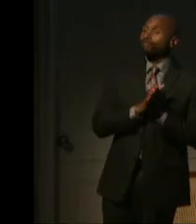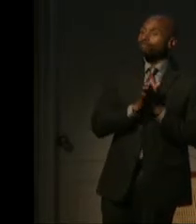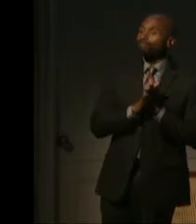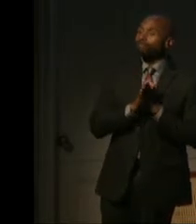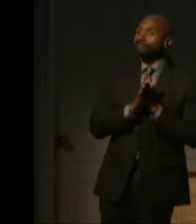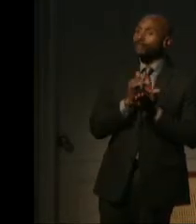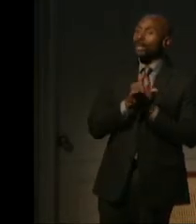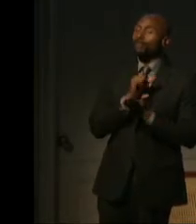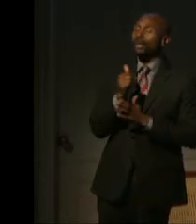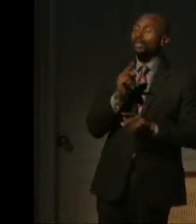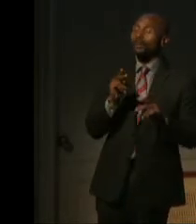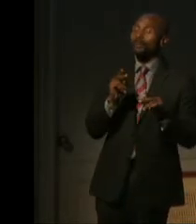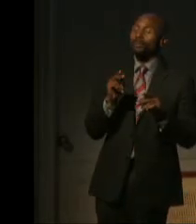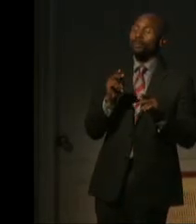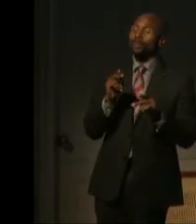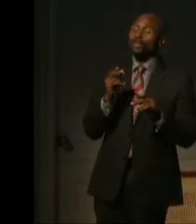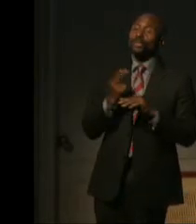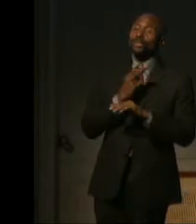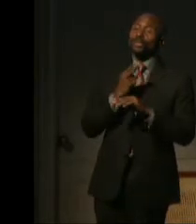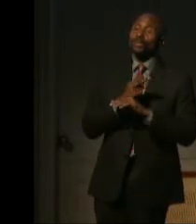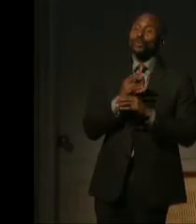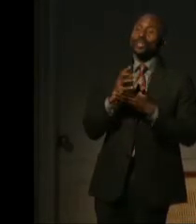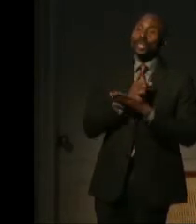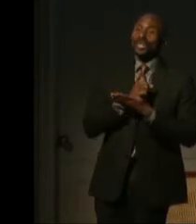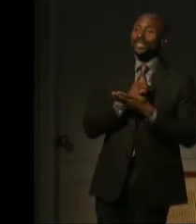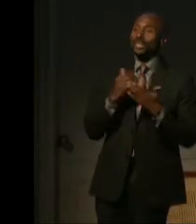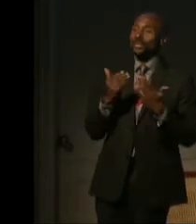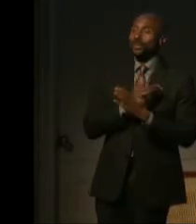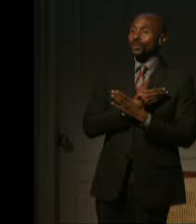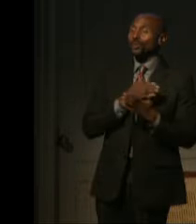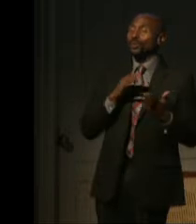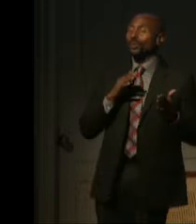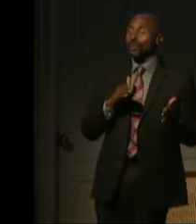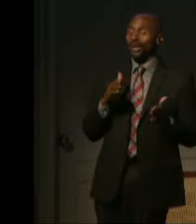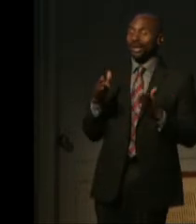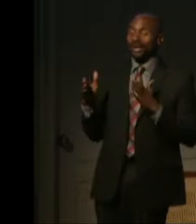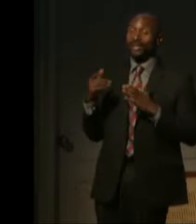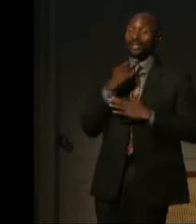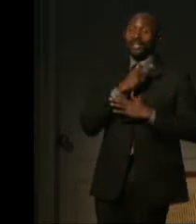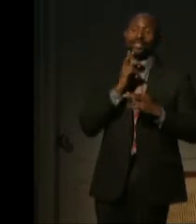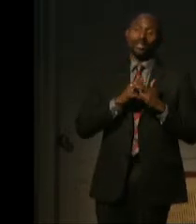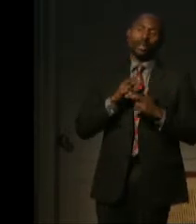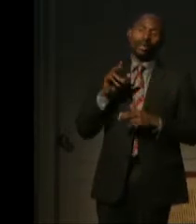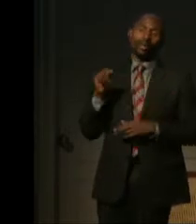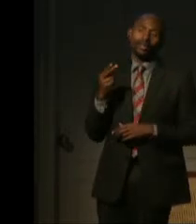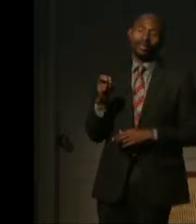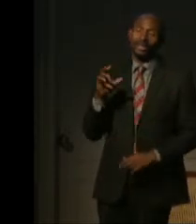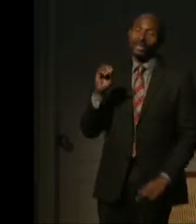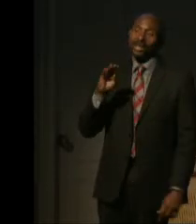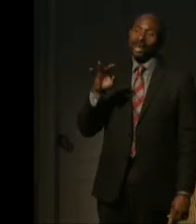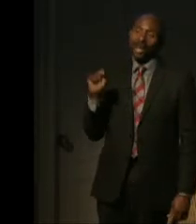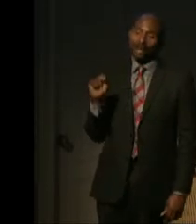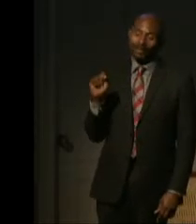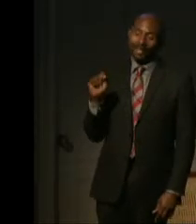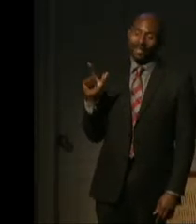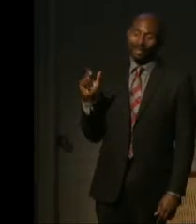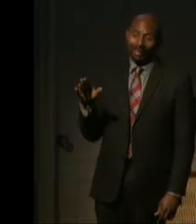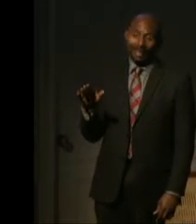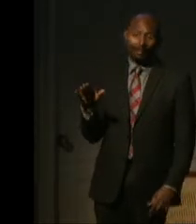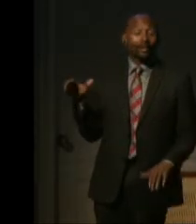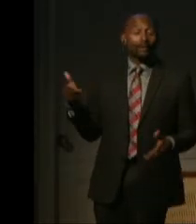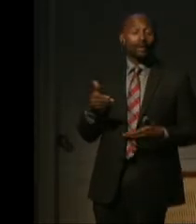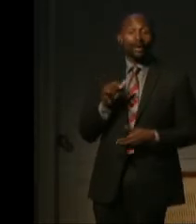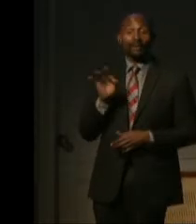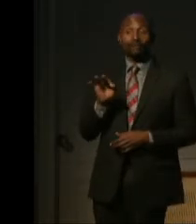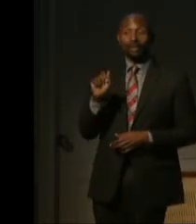collection. This is a special gallery called the Object Lab, where we invite faculty to use objects from the collection to teach.